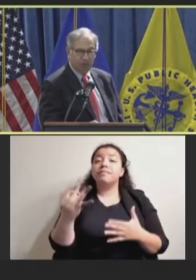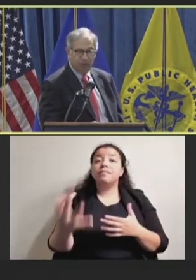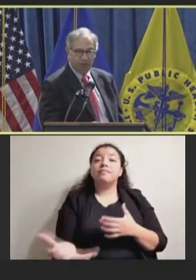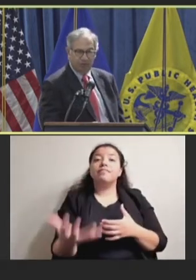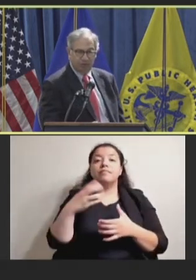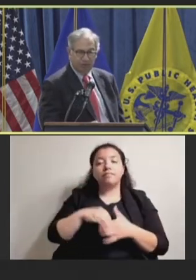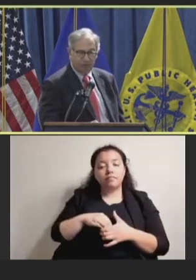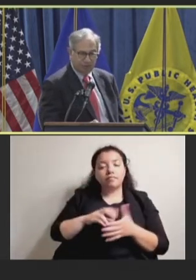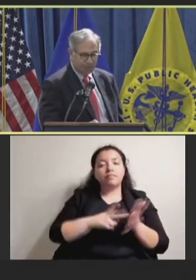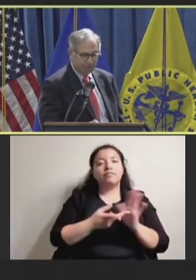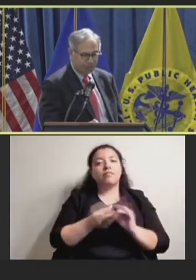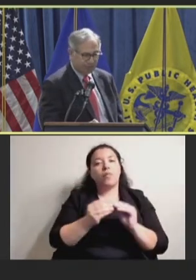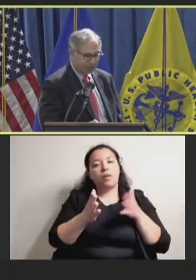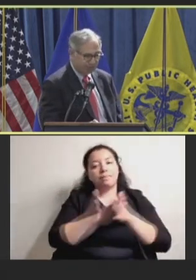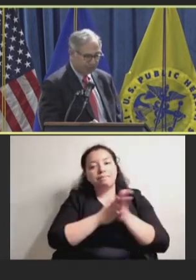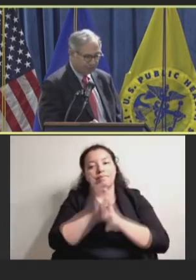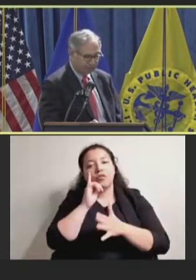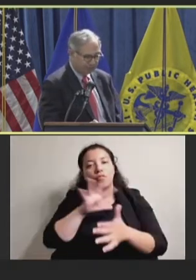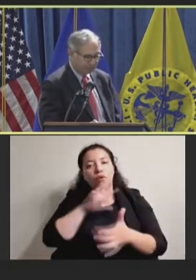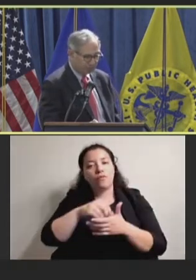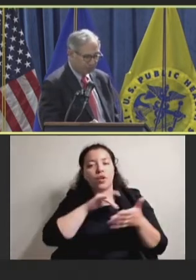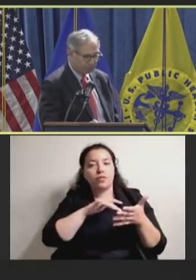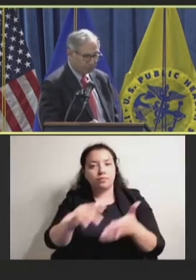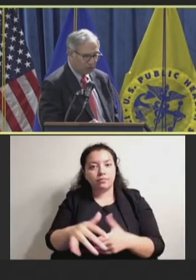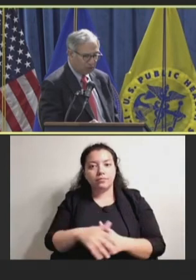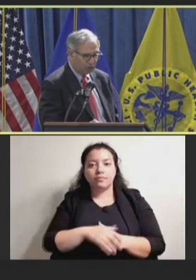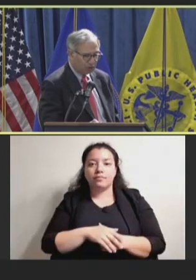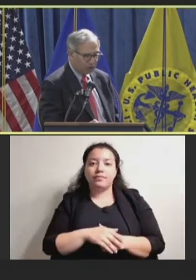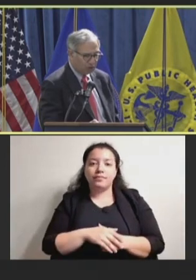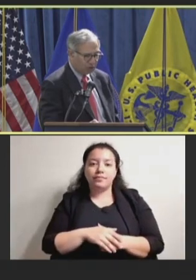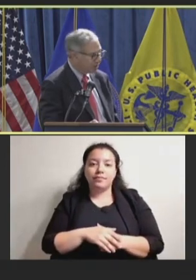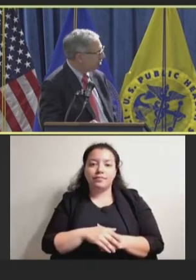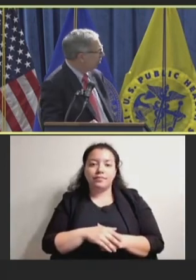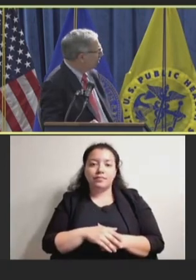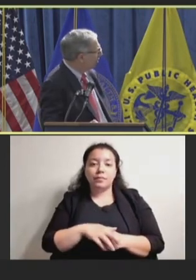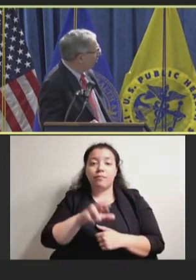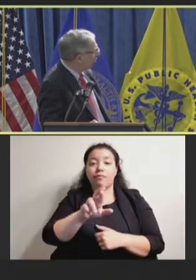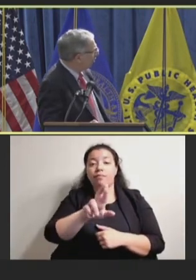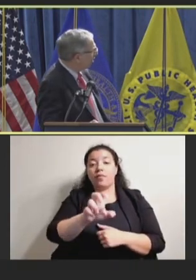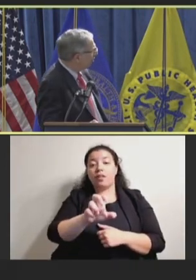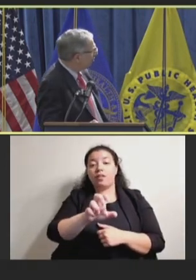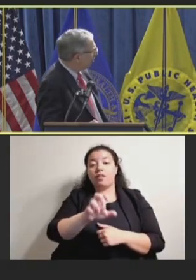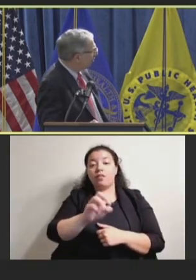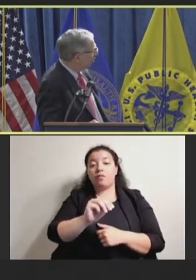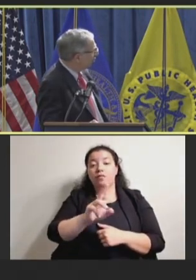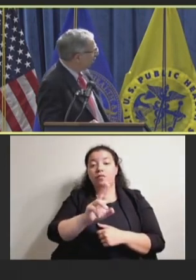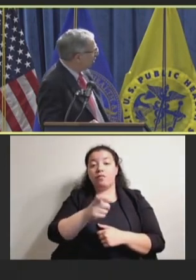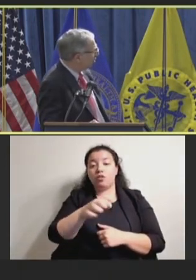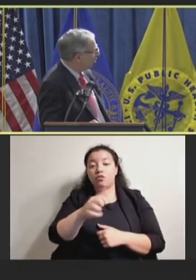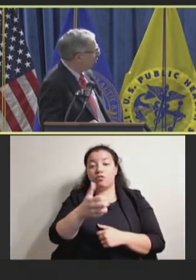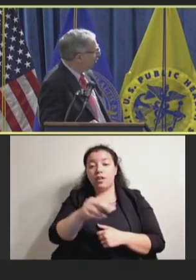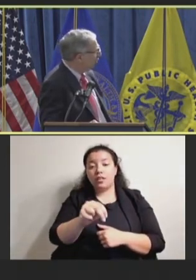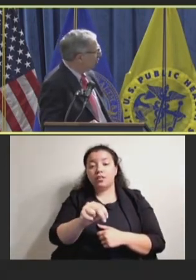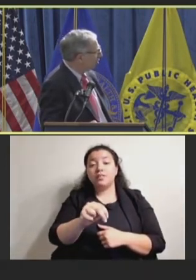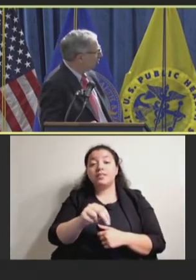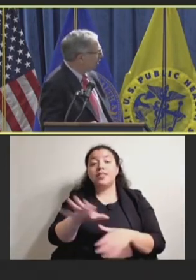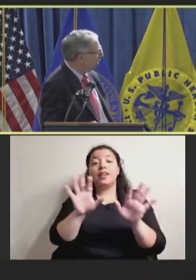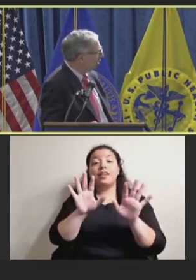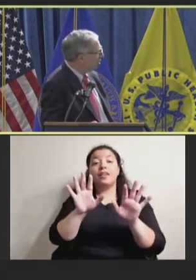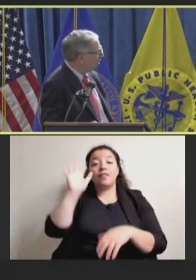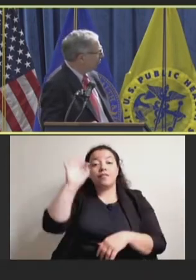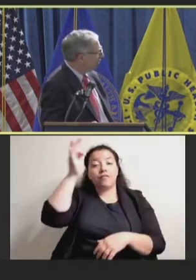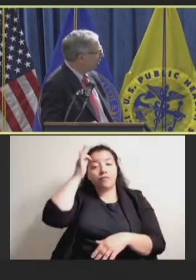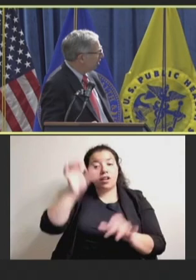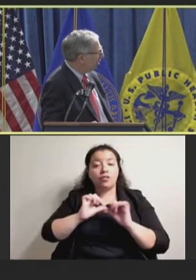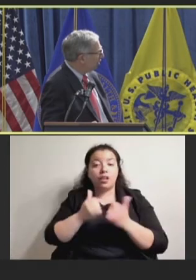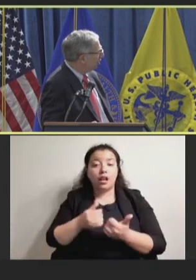time required to do this. As far as remuneration, we said that federal regulatory agencies, including OHRP, NIH,